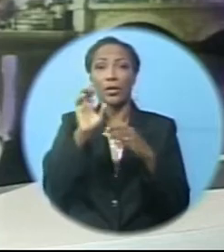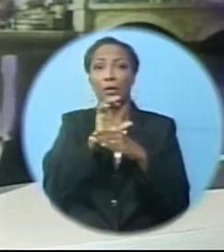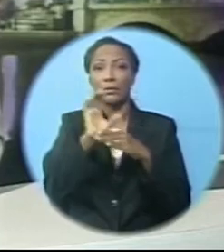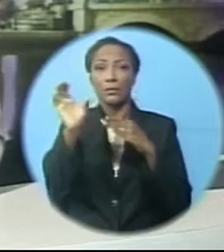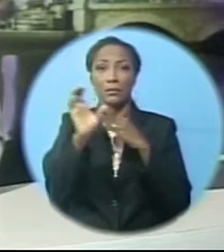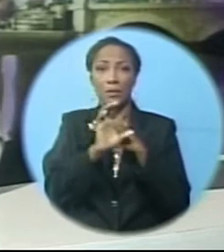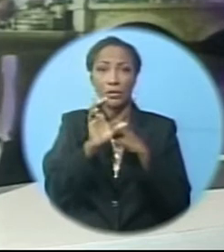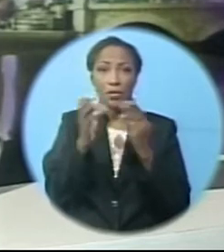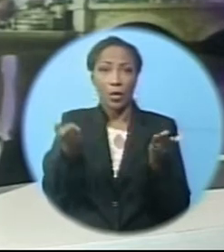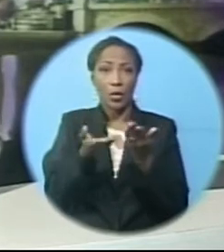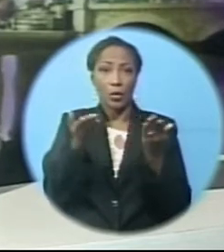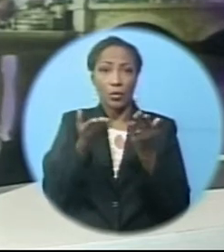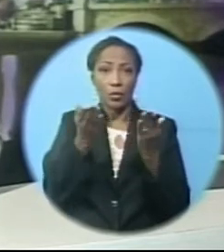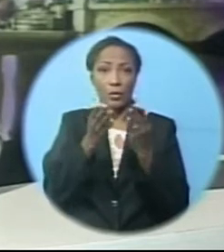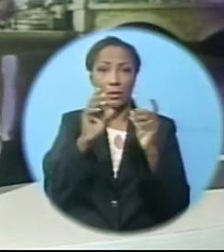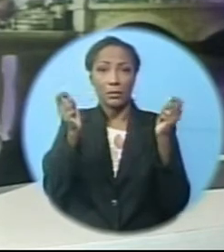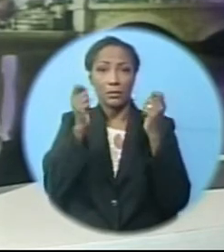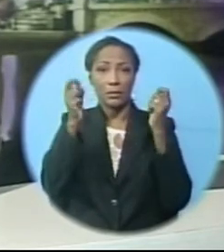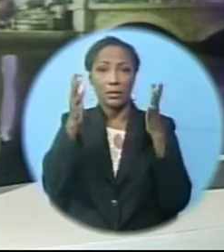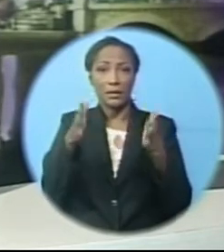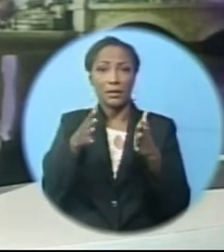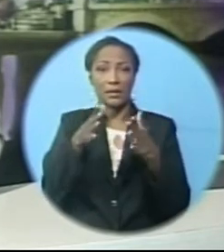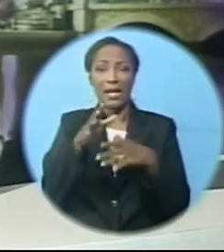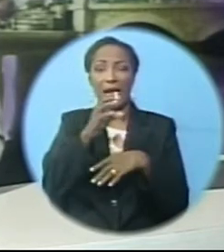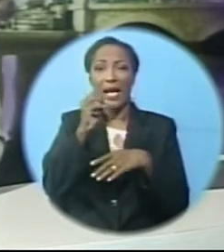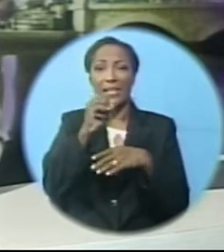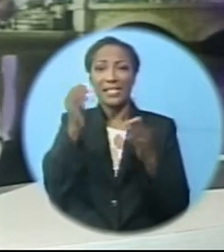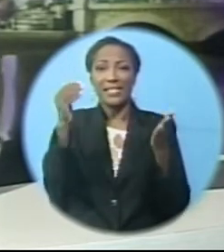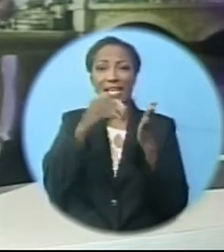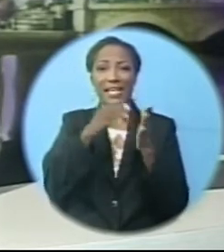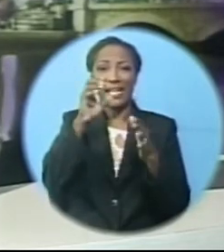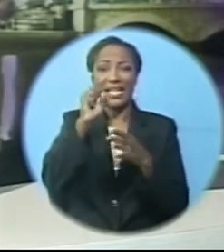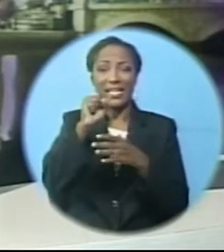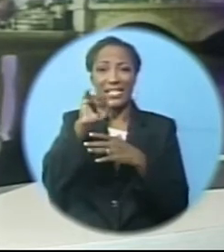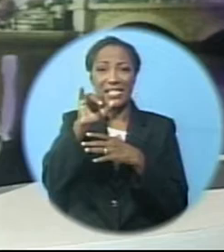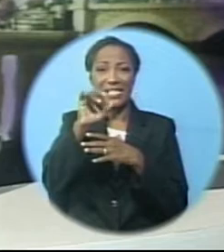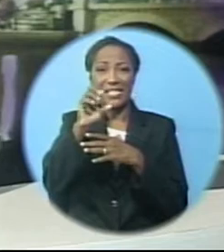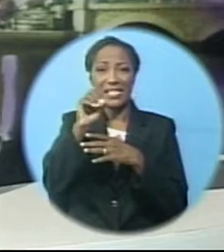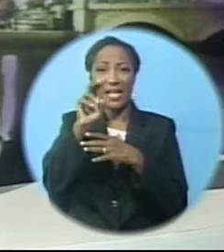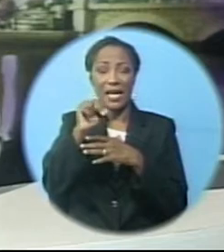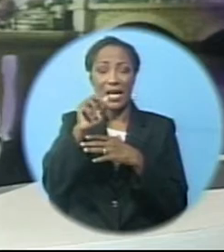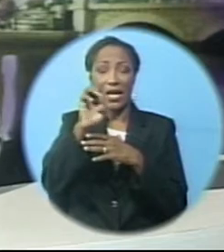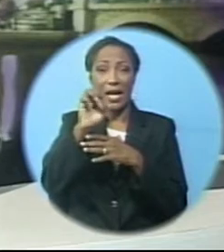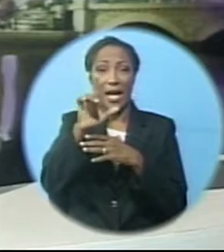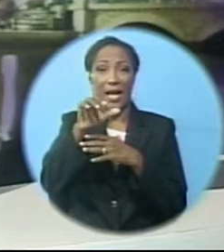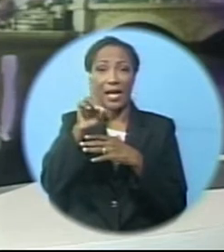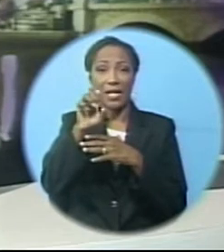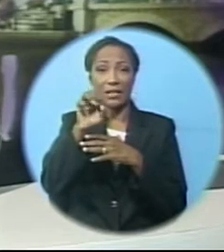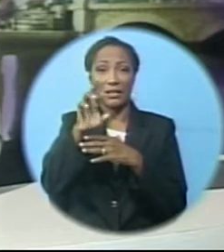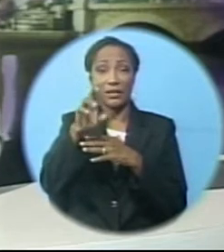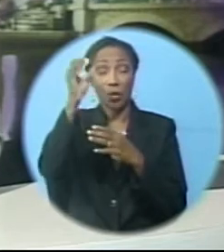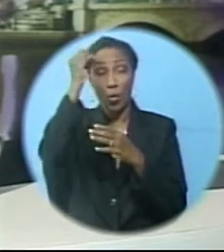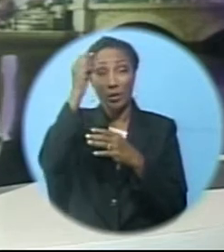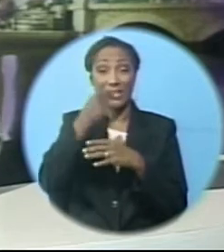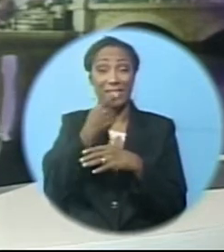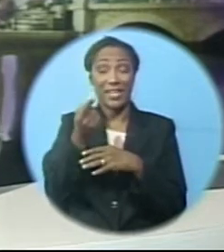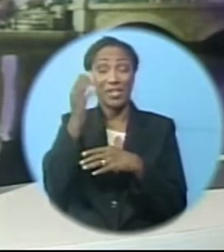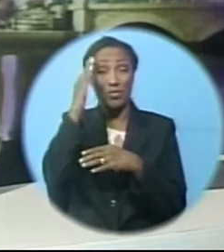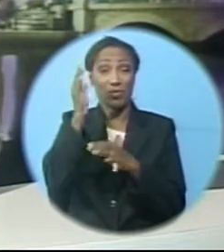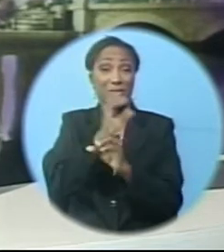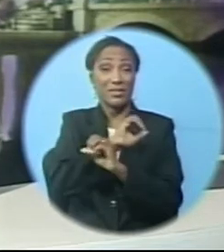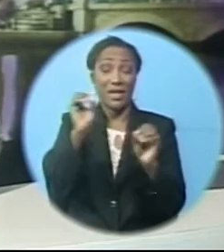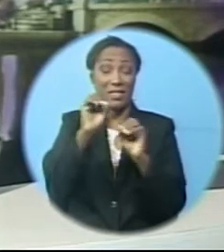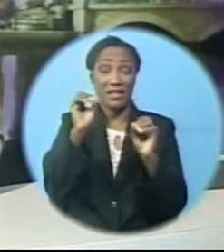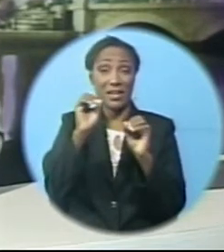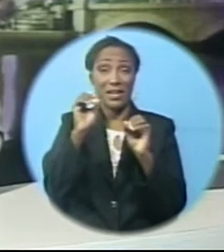kickboxing. His challenger is Sion Elders from Trinidad, and O'Neal was quick to admit that he knows nothing about his opponent, but insists